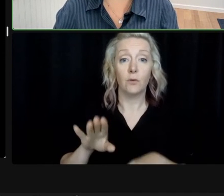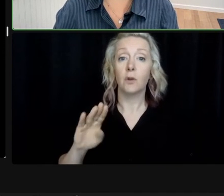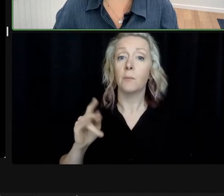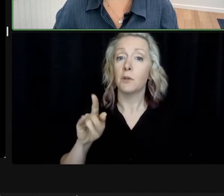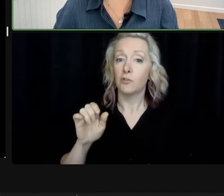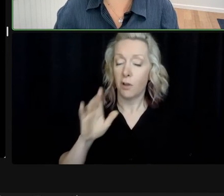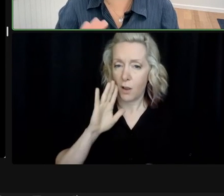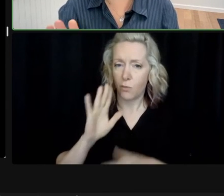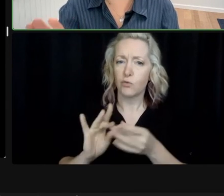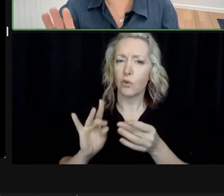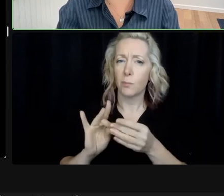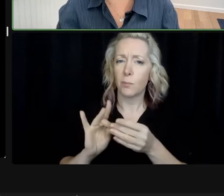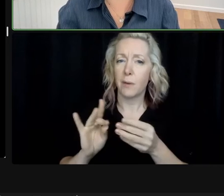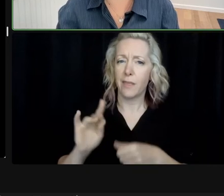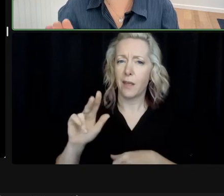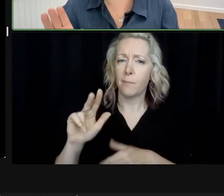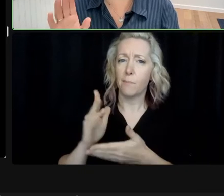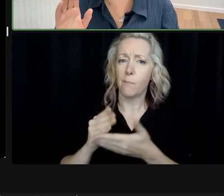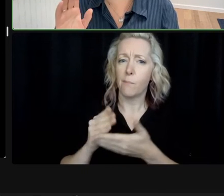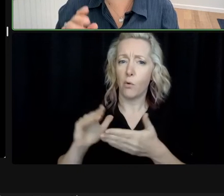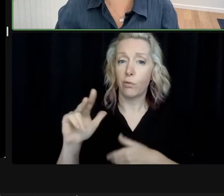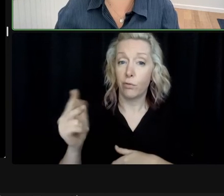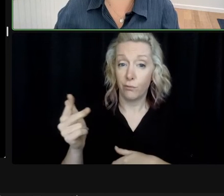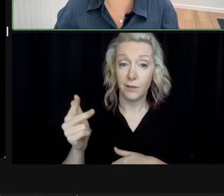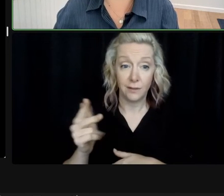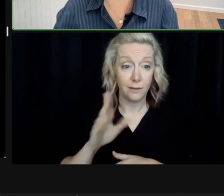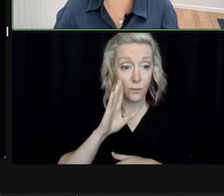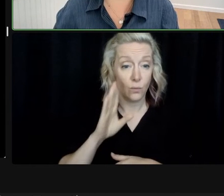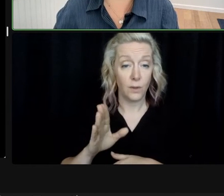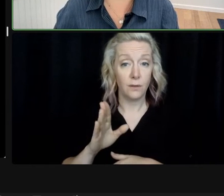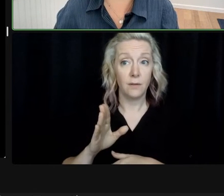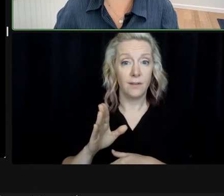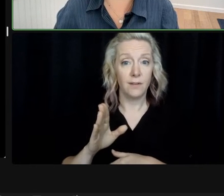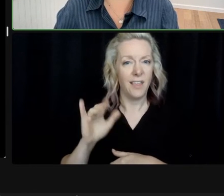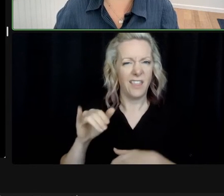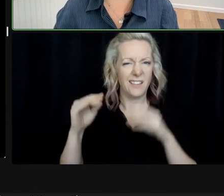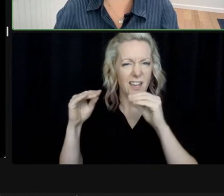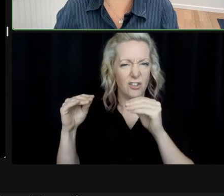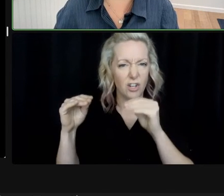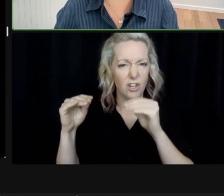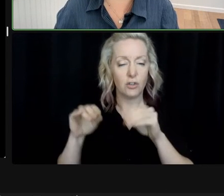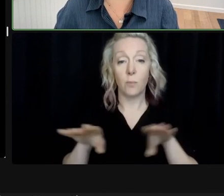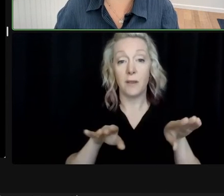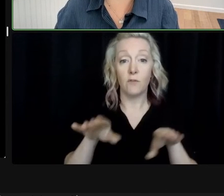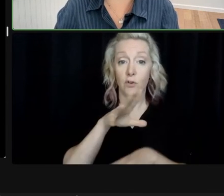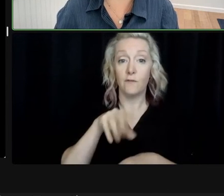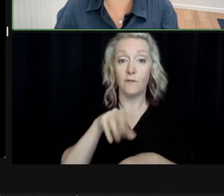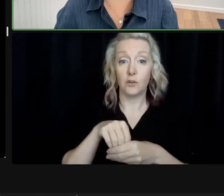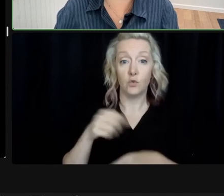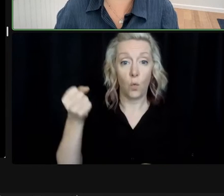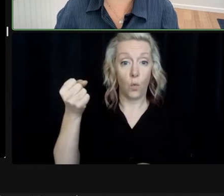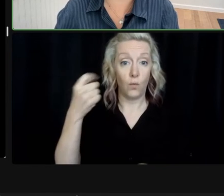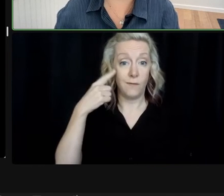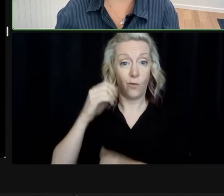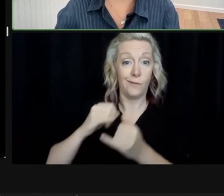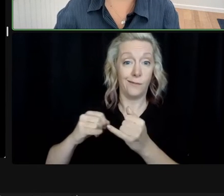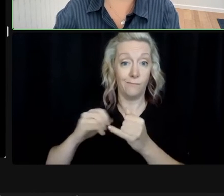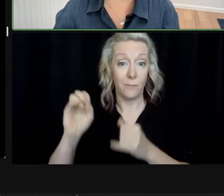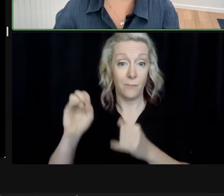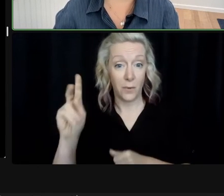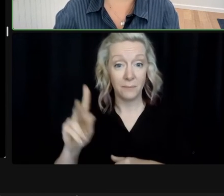talk about that in the third part when we talk about the educational and behavioral interventions. So I'm going to save that for then, if that's